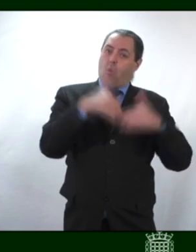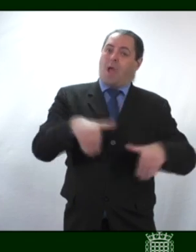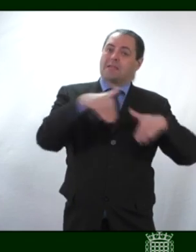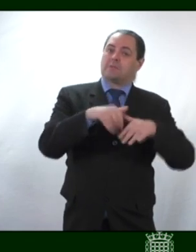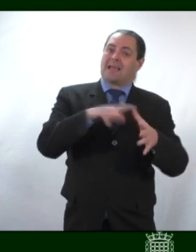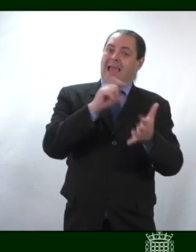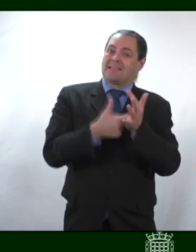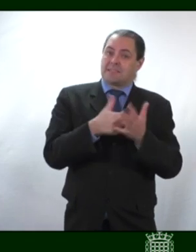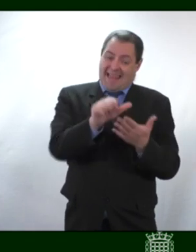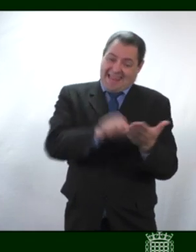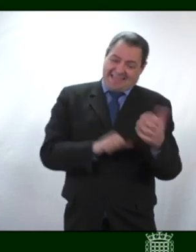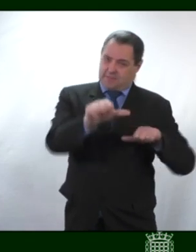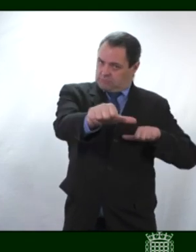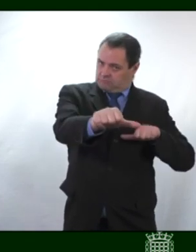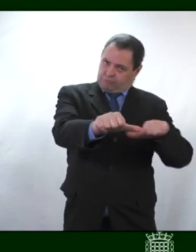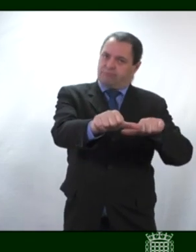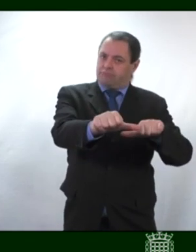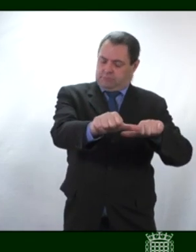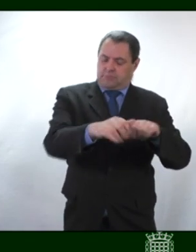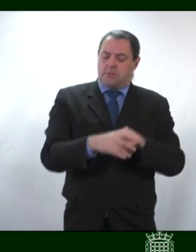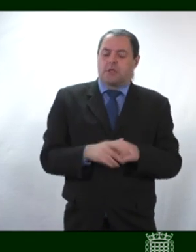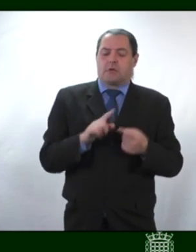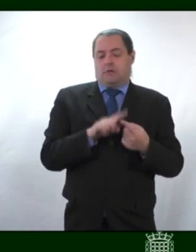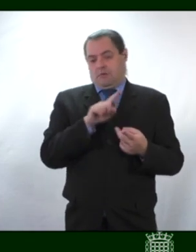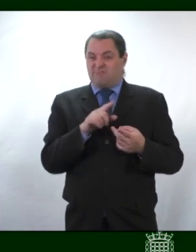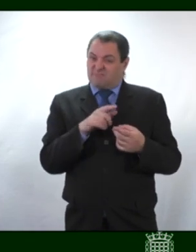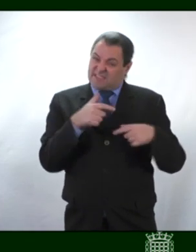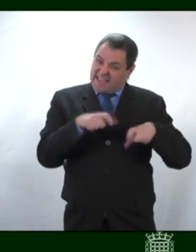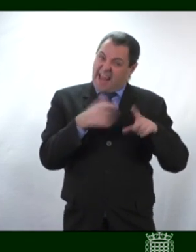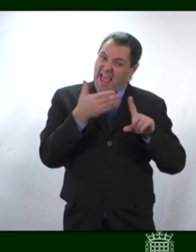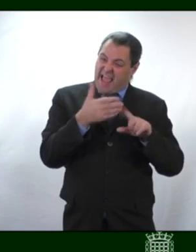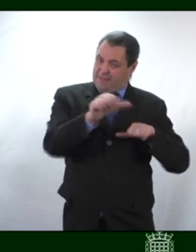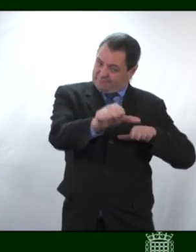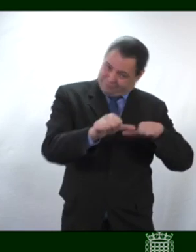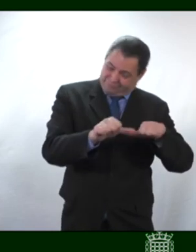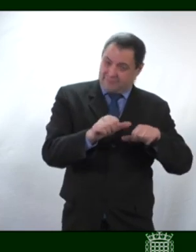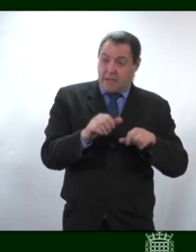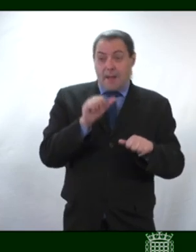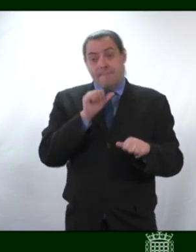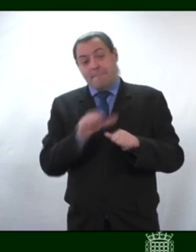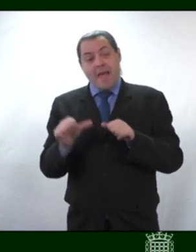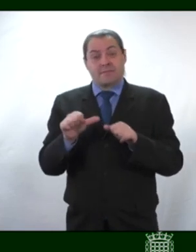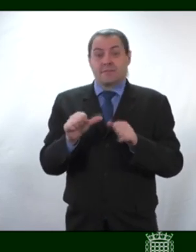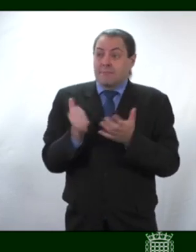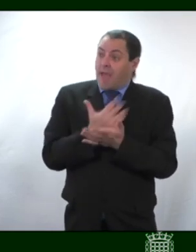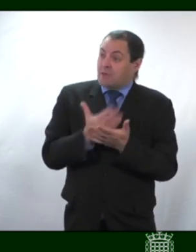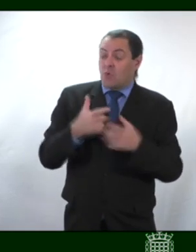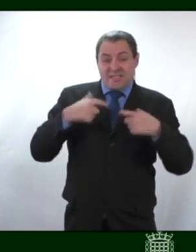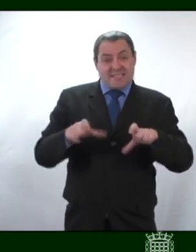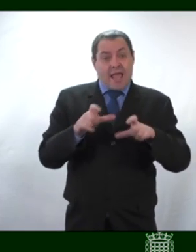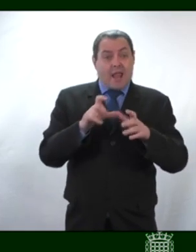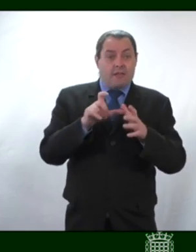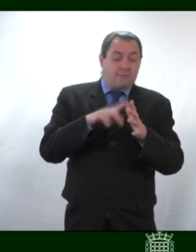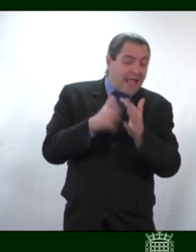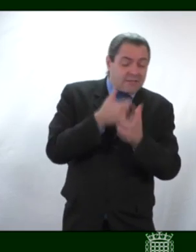We're working to keep that coming down. Of course, the best way we can make cancer treatment available to everyone,